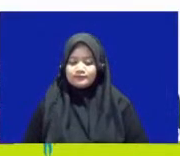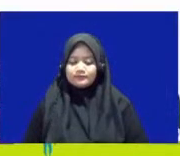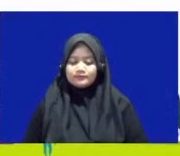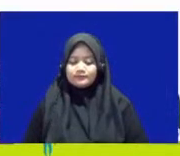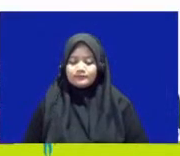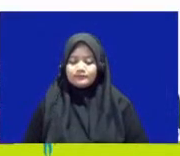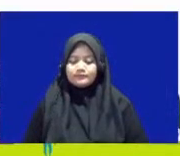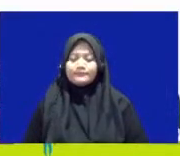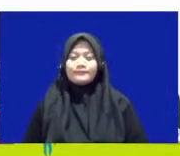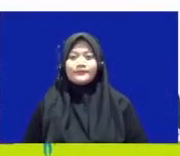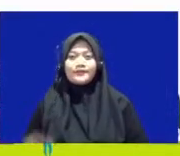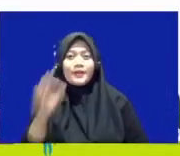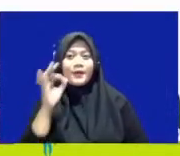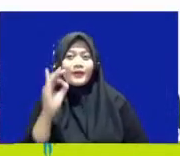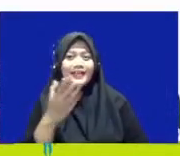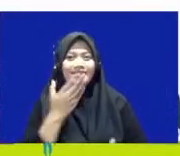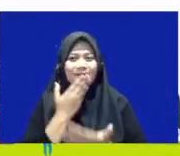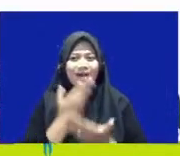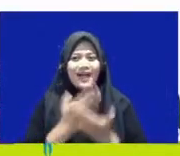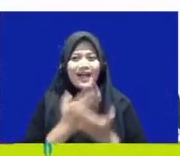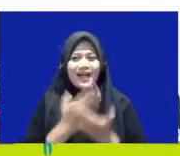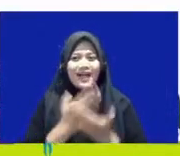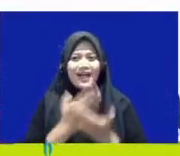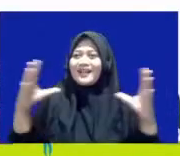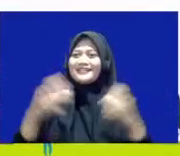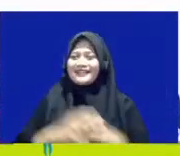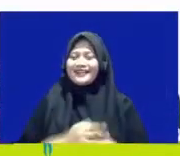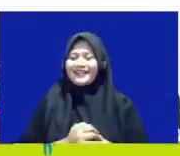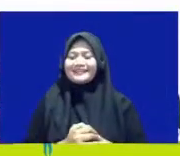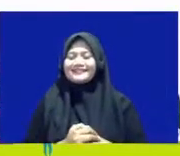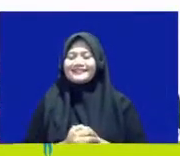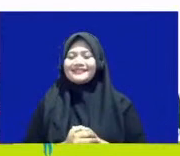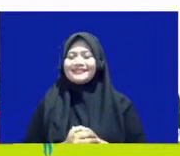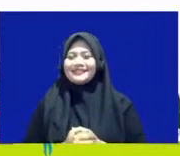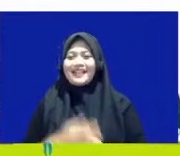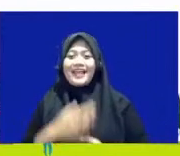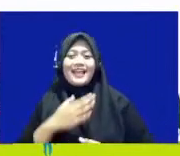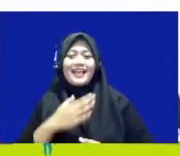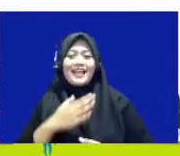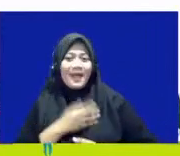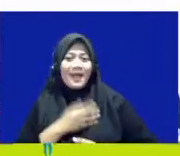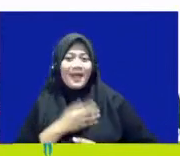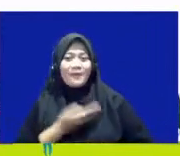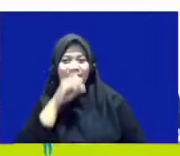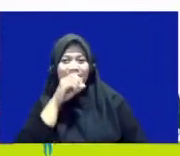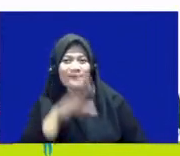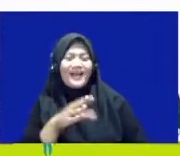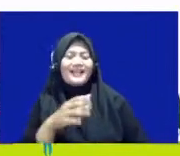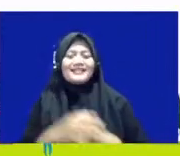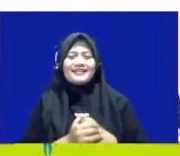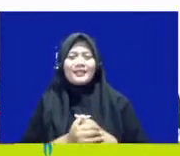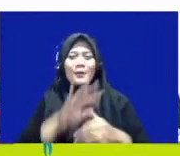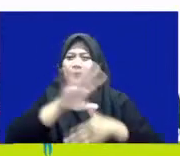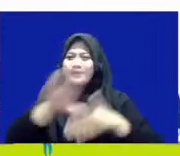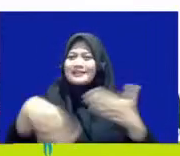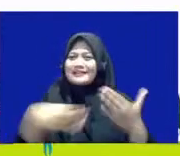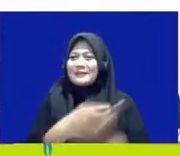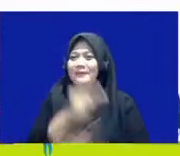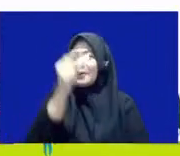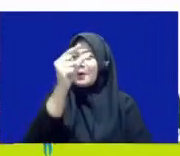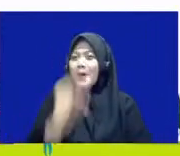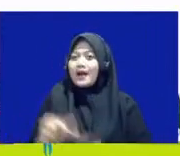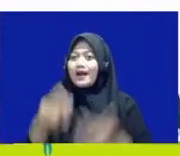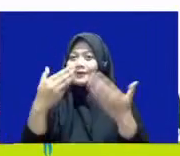Hey, thank you very much. I would like to thank everybody who has been here today for making this a real